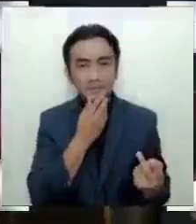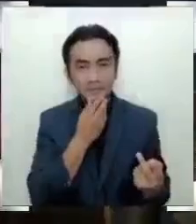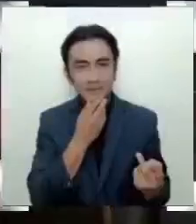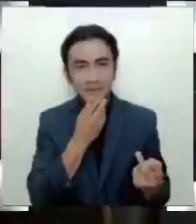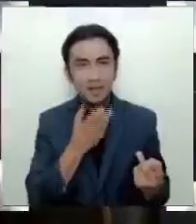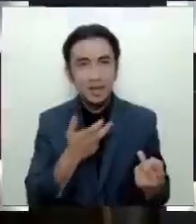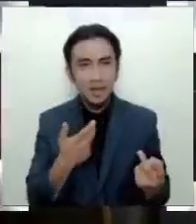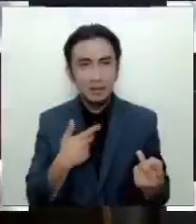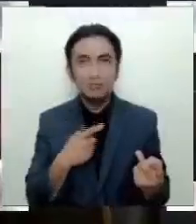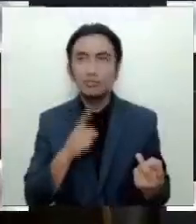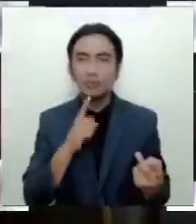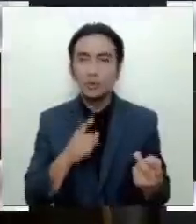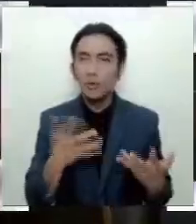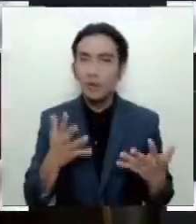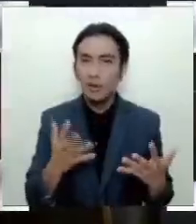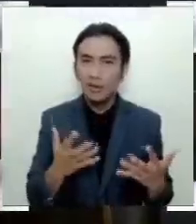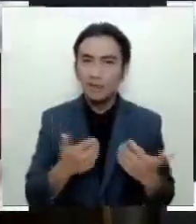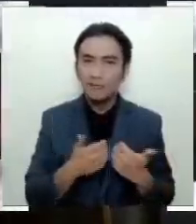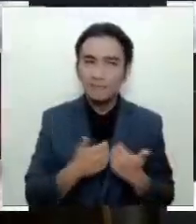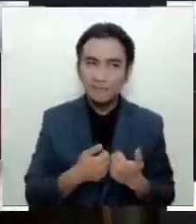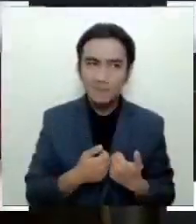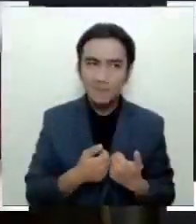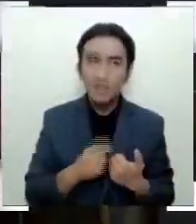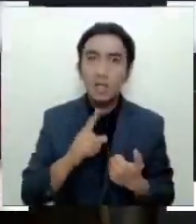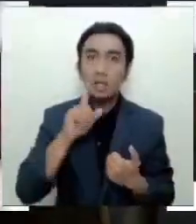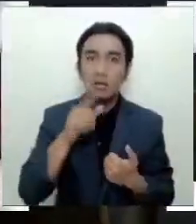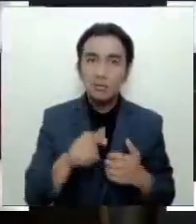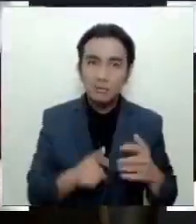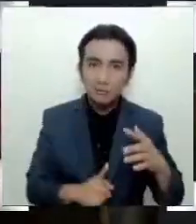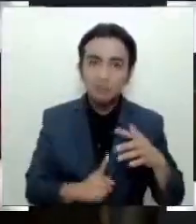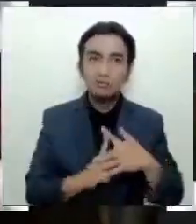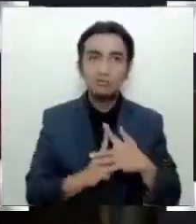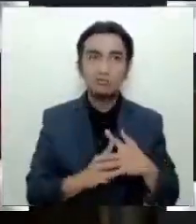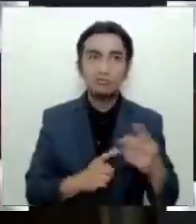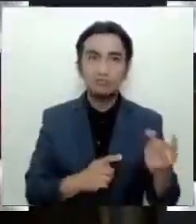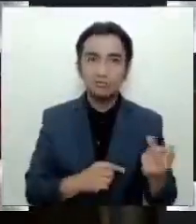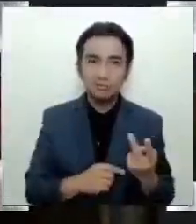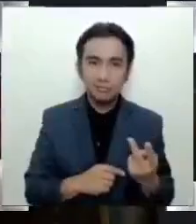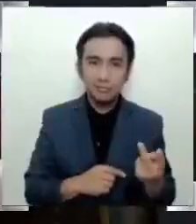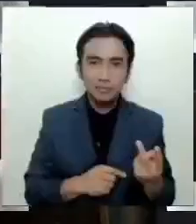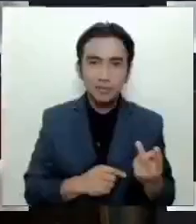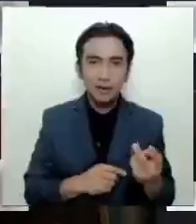and then since we're both available, then the friendship started there and then eventually